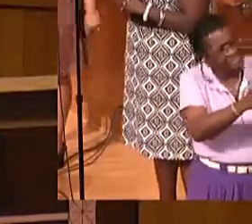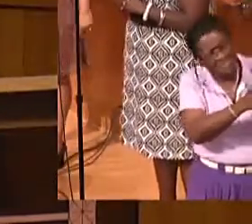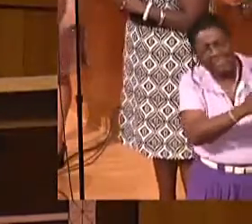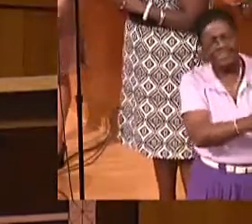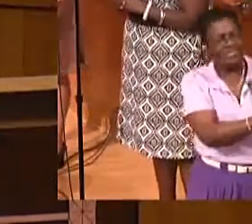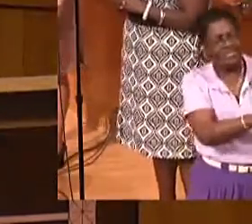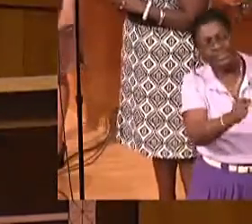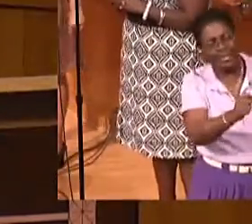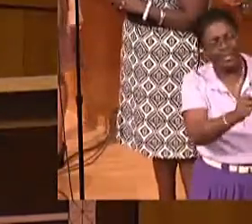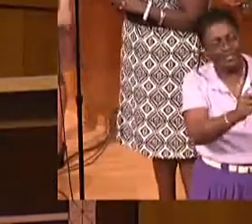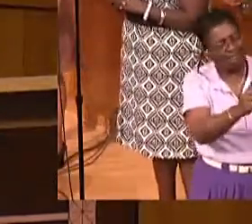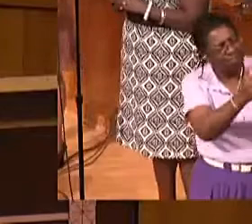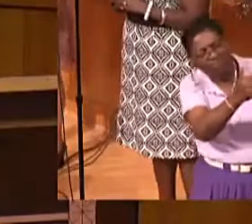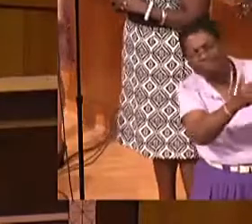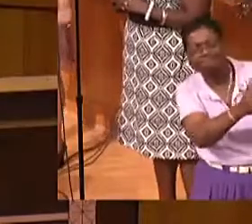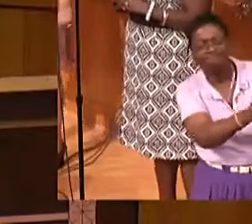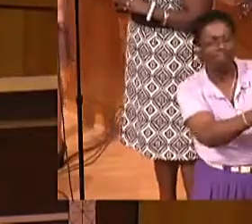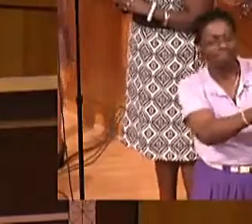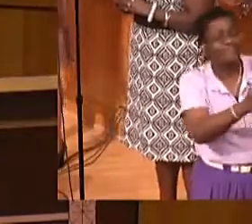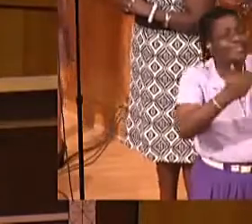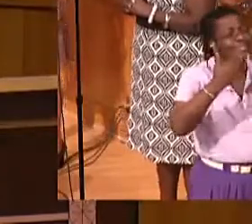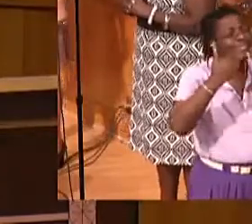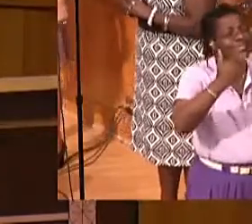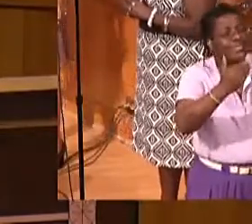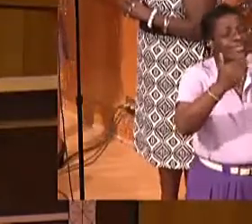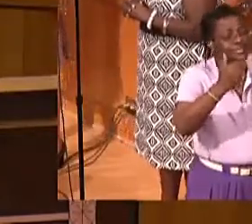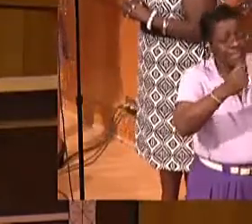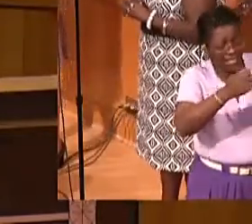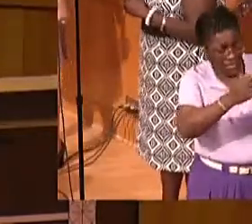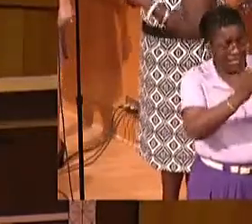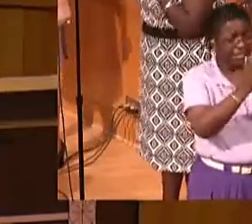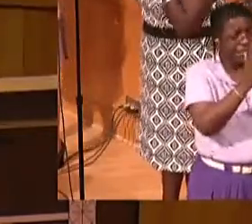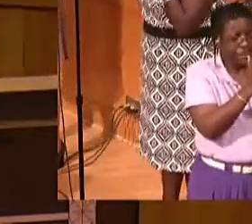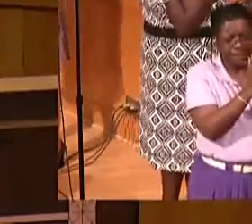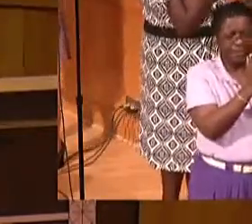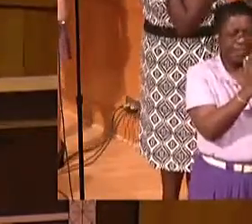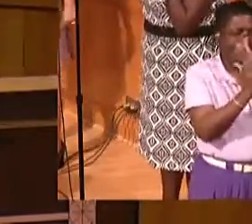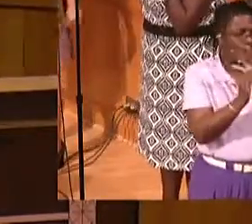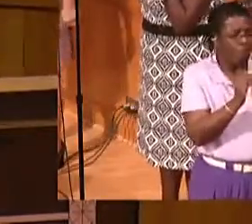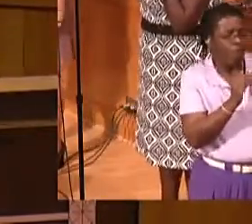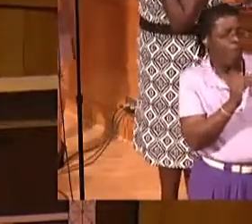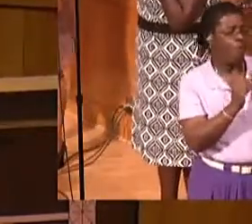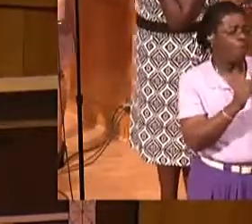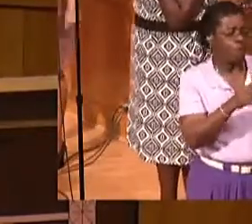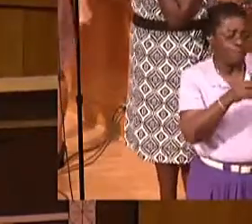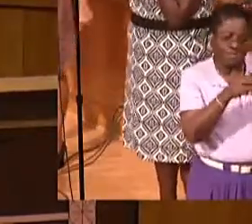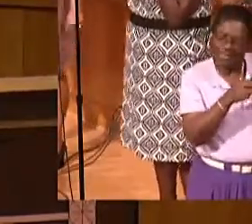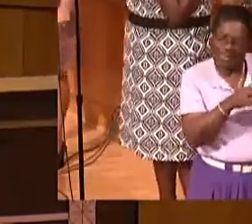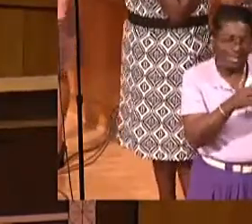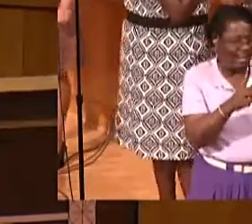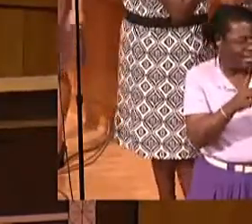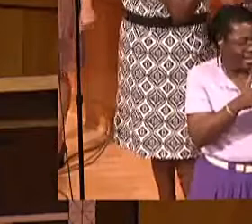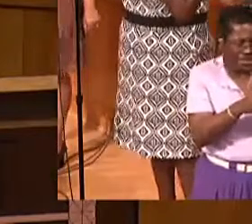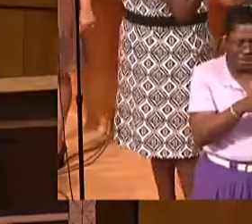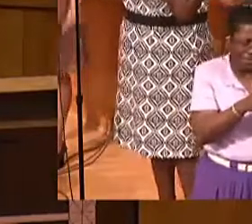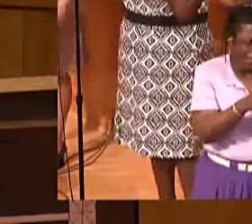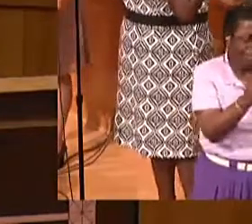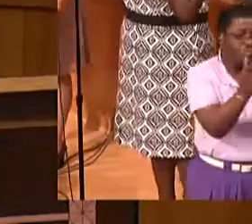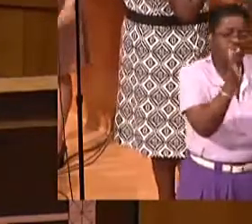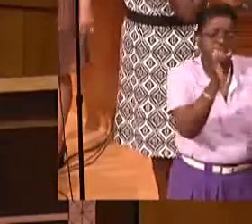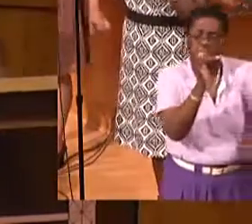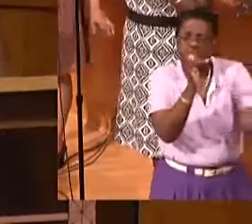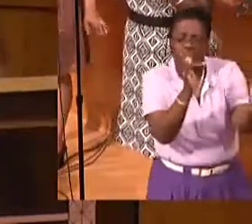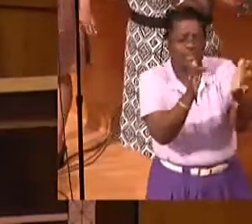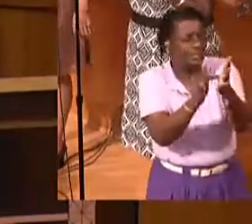And we are grateful for that. Thank you, Jesus. This prayer we pray in the only name worth talking about, in